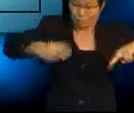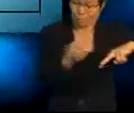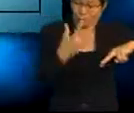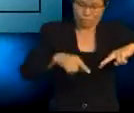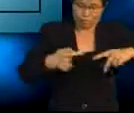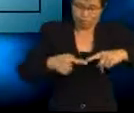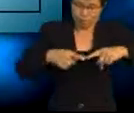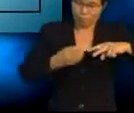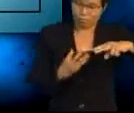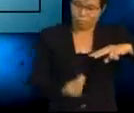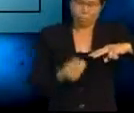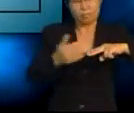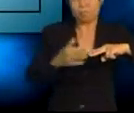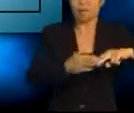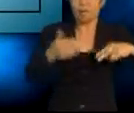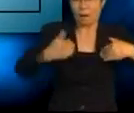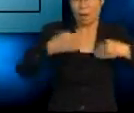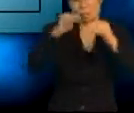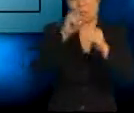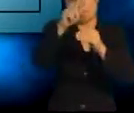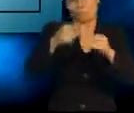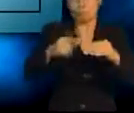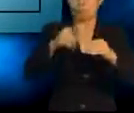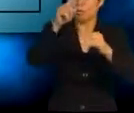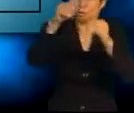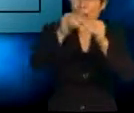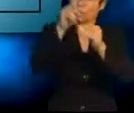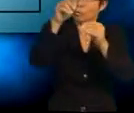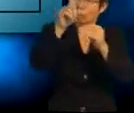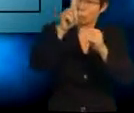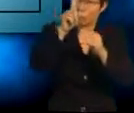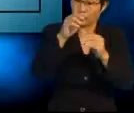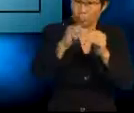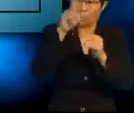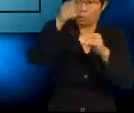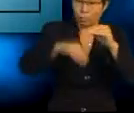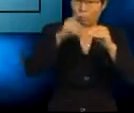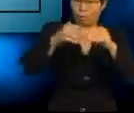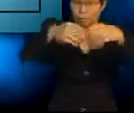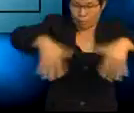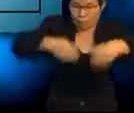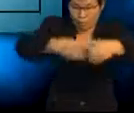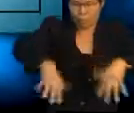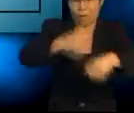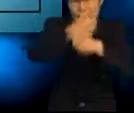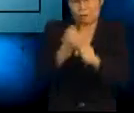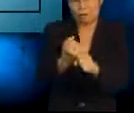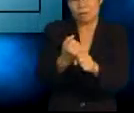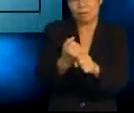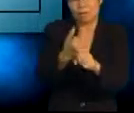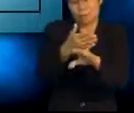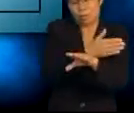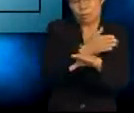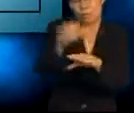circuit consists of more than one branch, and it has to break down in more than one place before